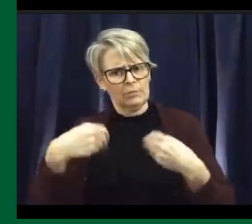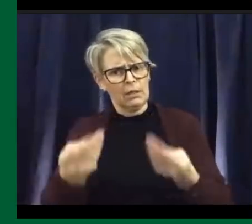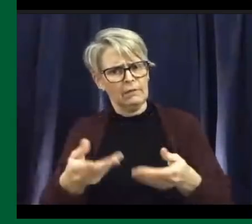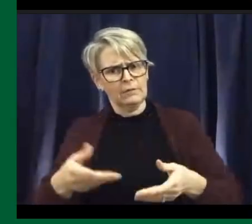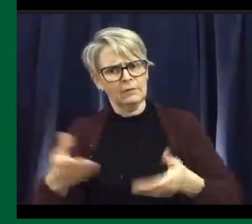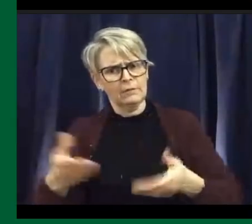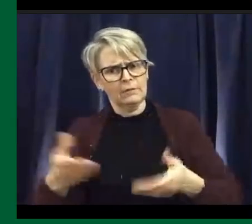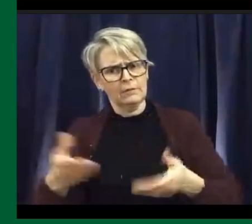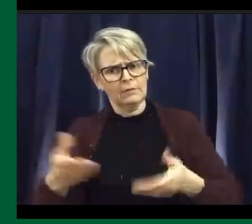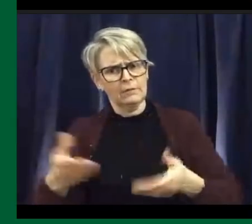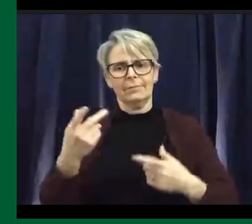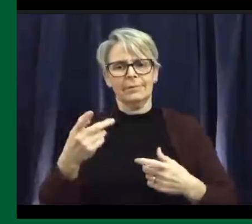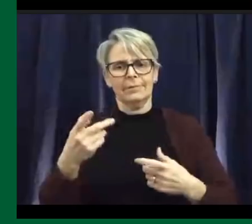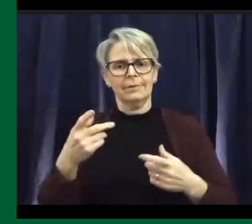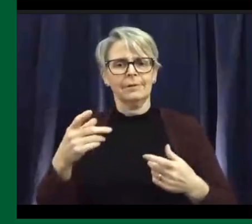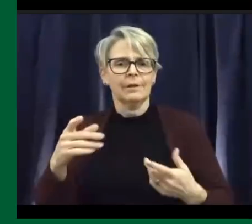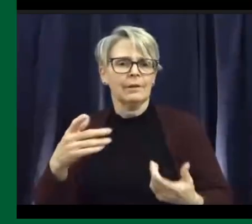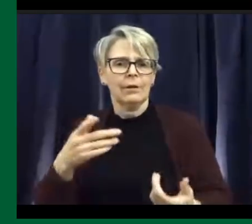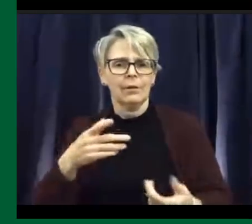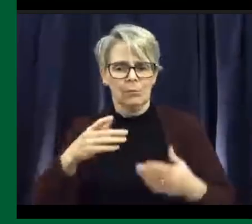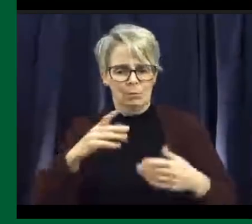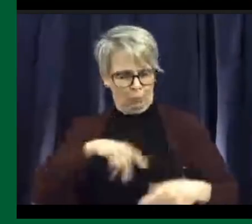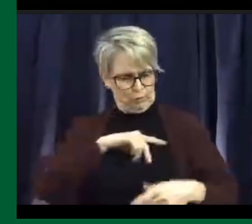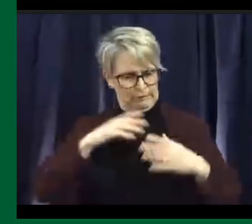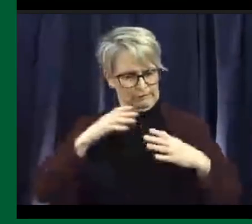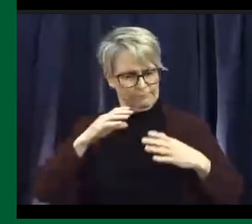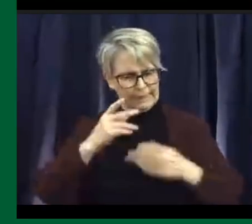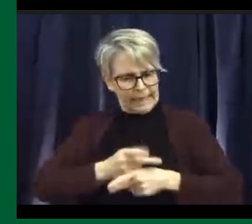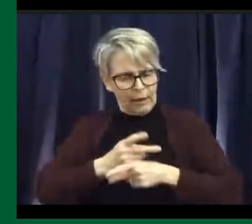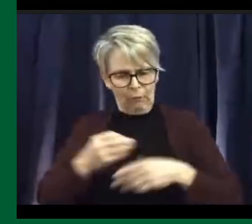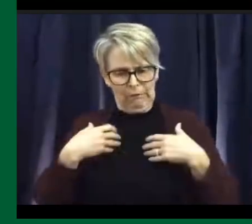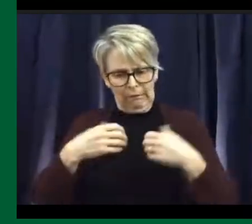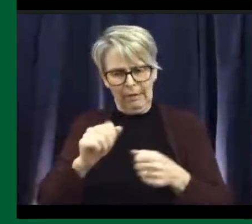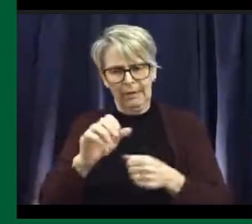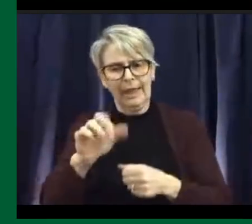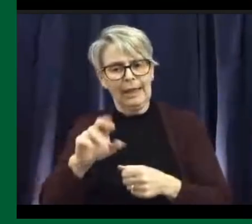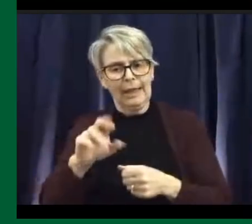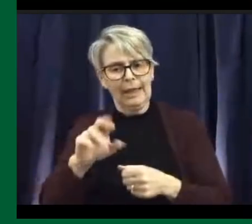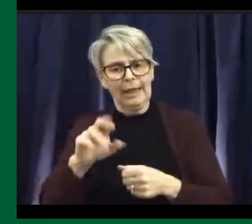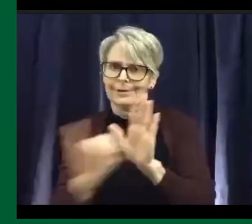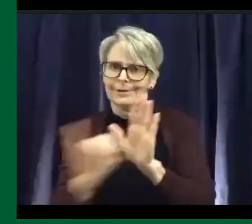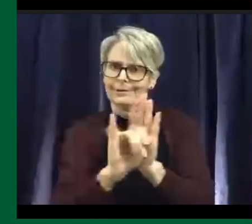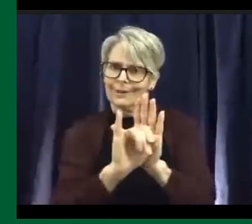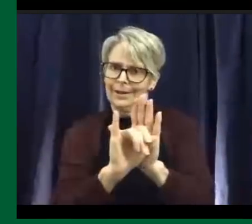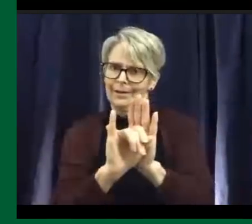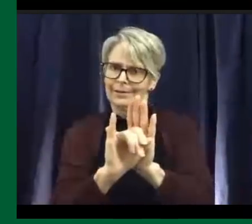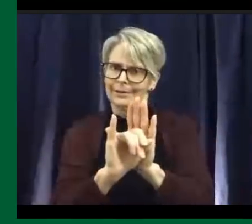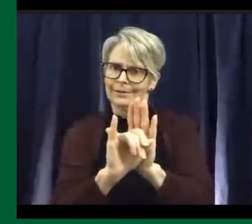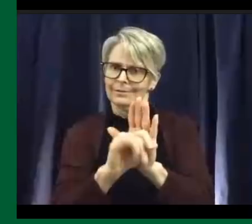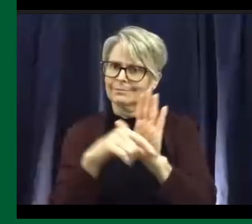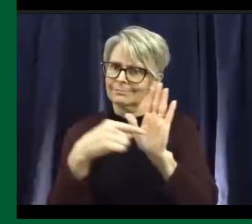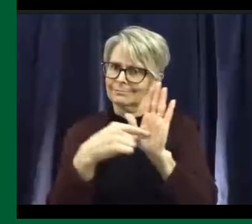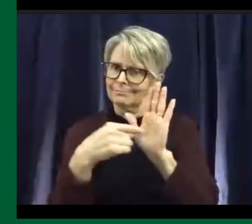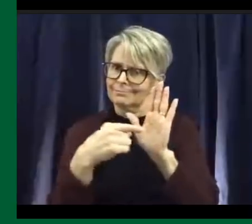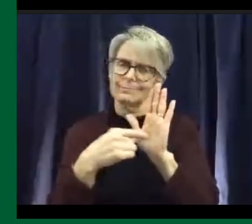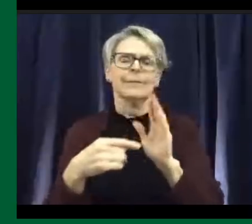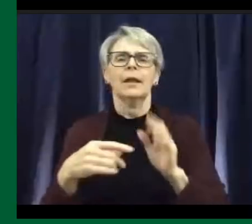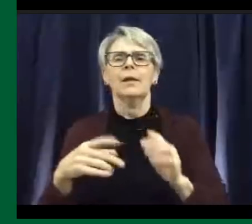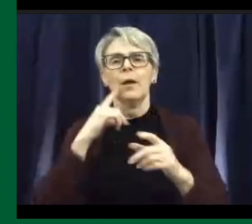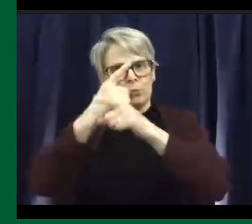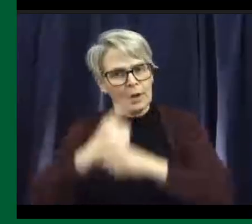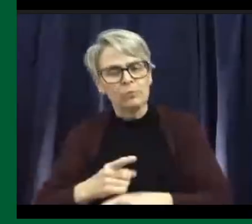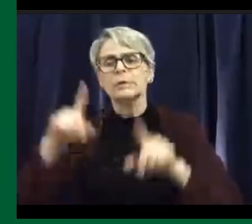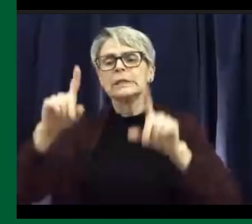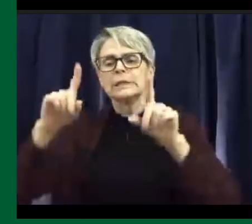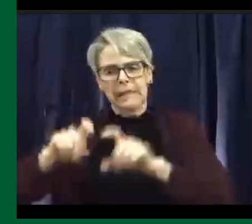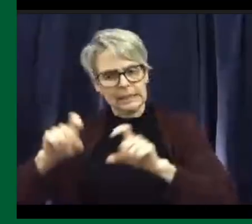it's personal care or health care. So I think that's an important point as well. But absolutely, I think access to regular testing and